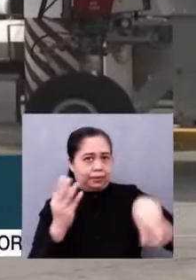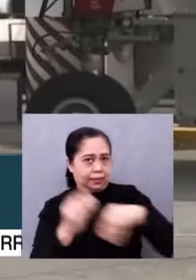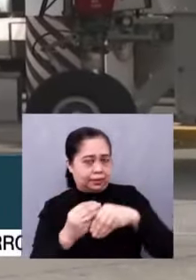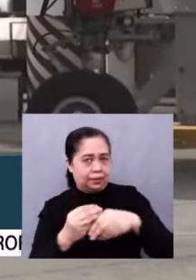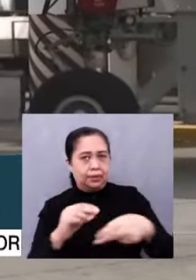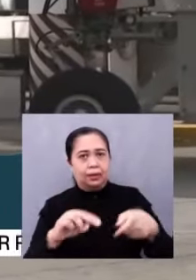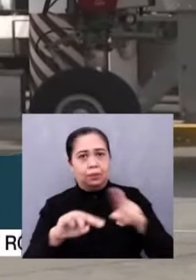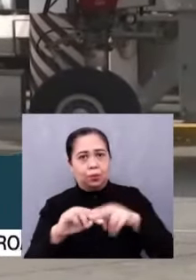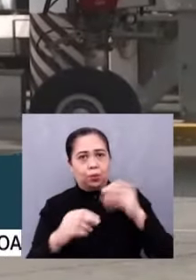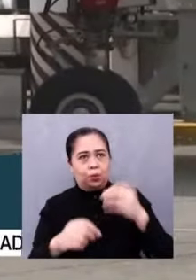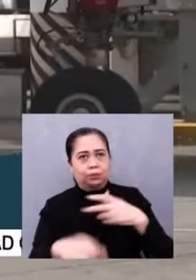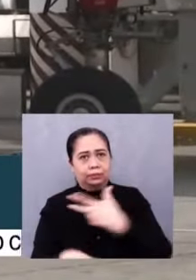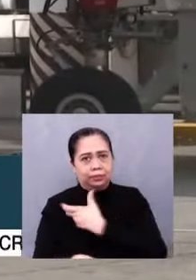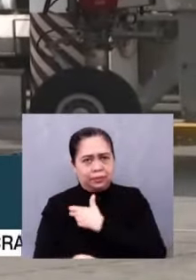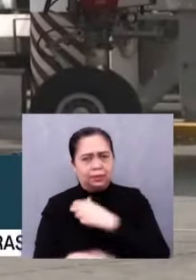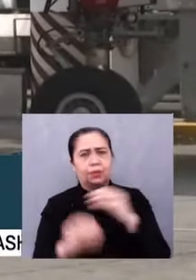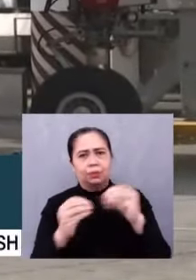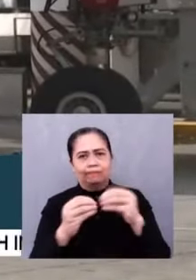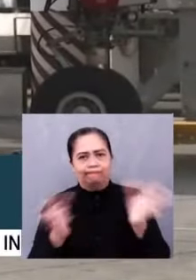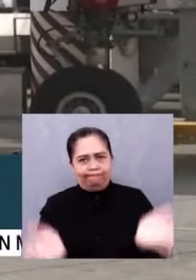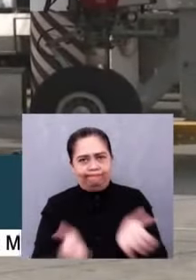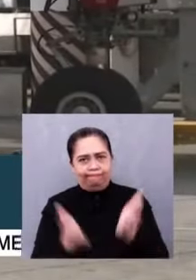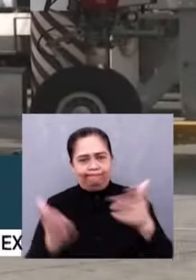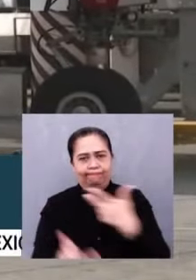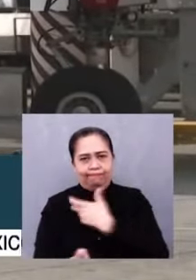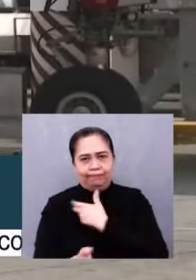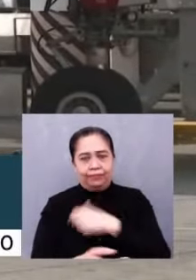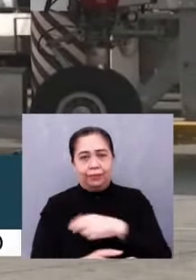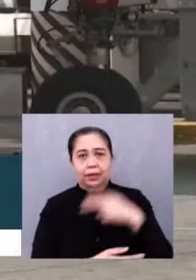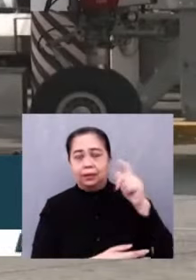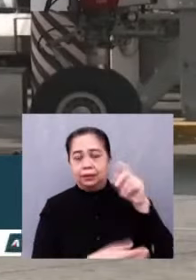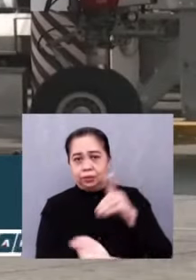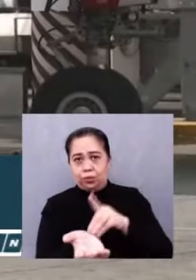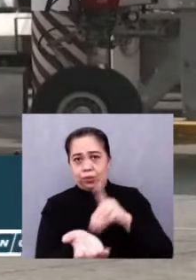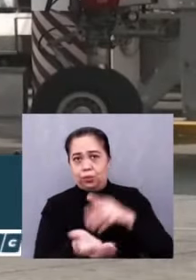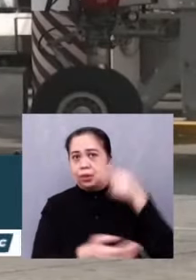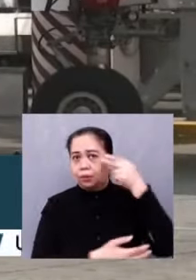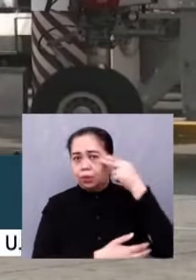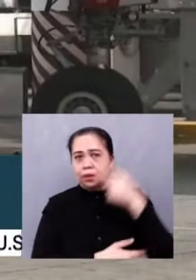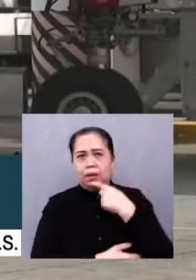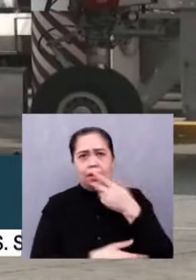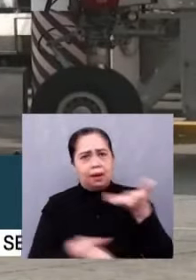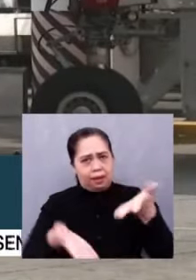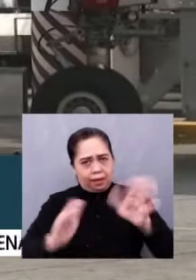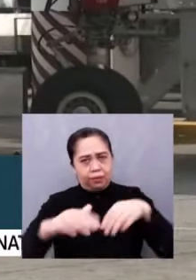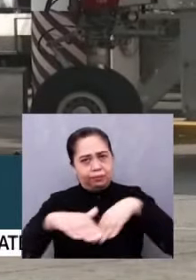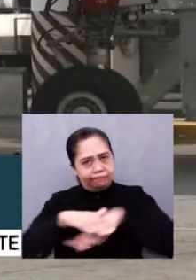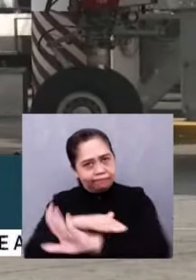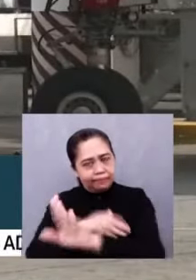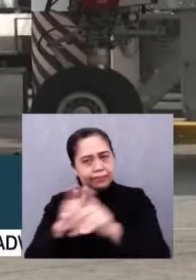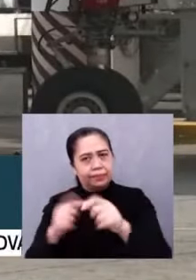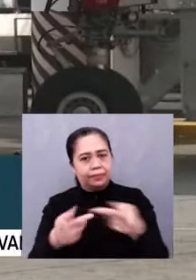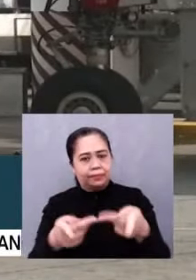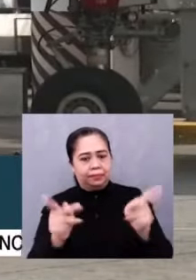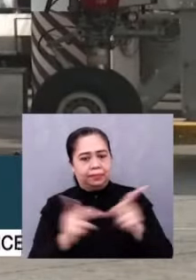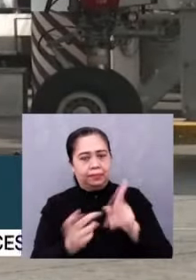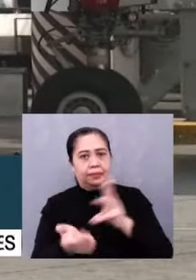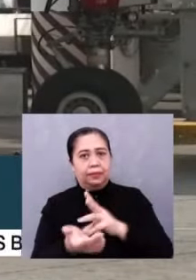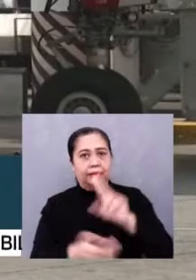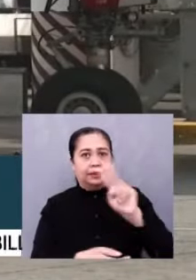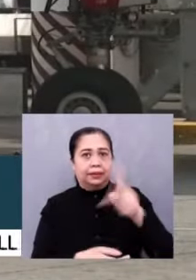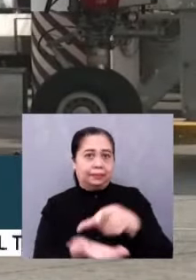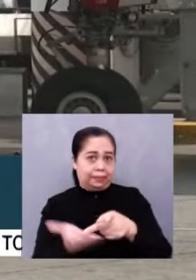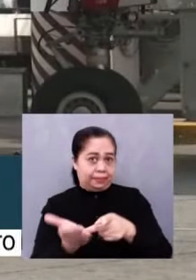shot to get vaccinated. Herbosa adds they are allowed to walk in at vaccination sites on the second phase of